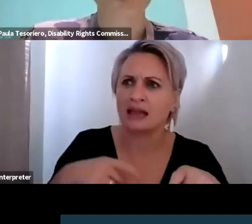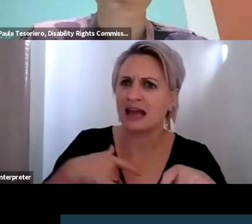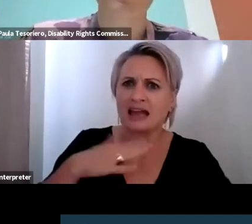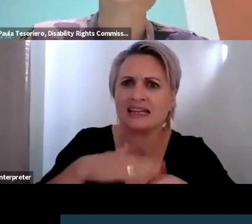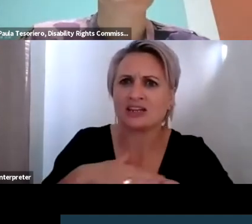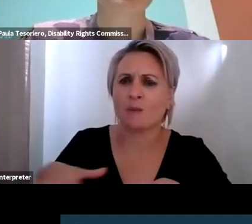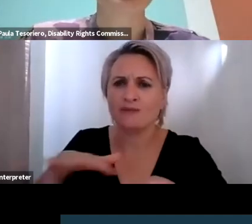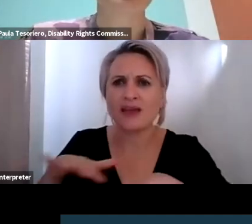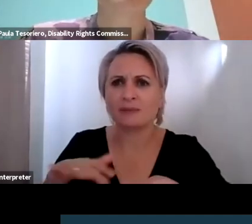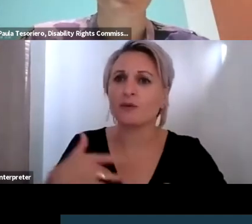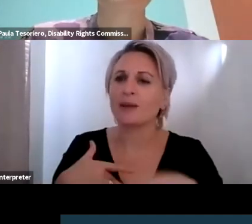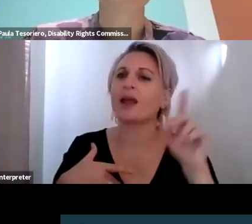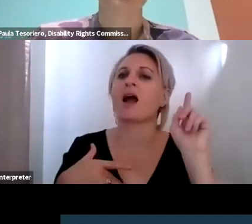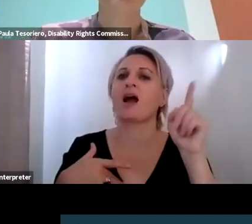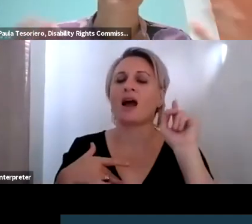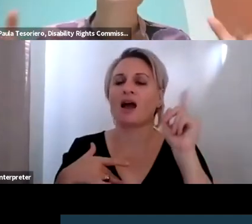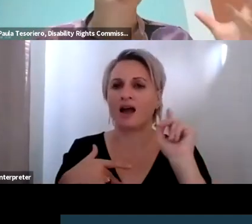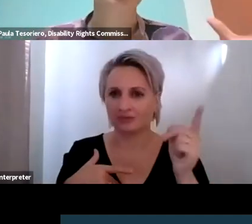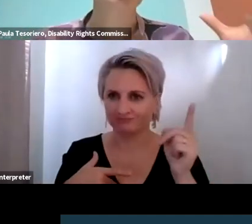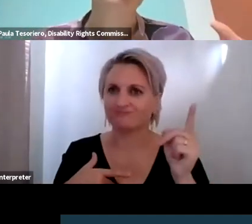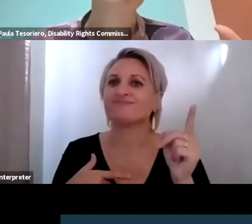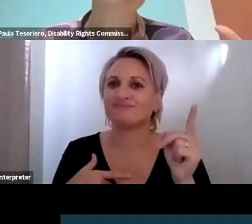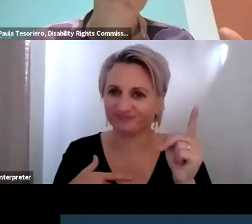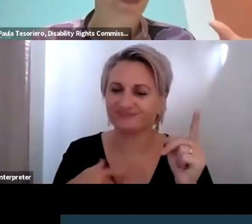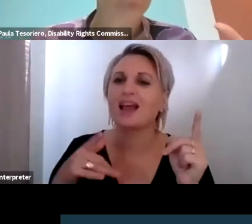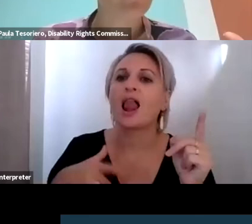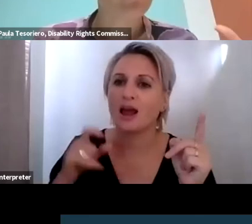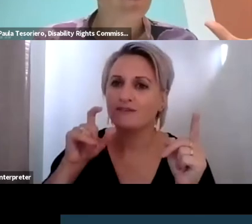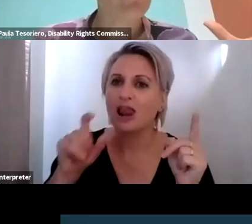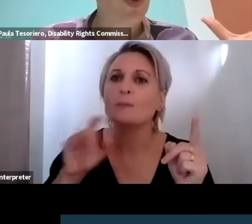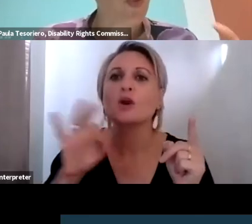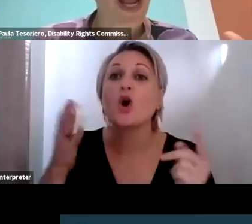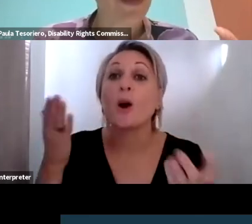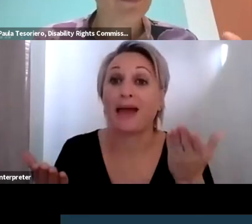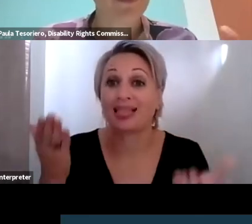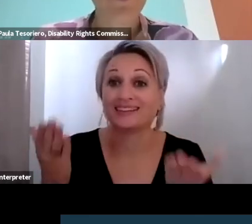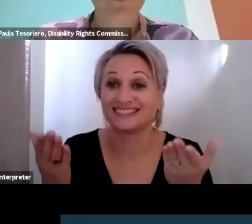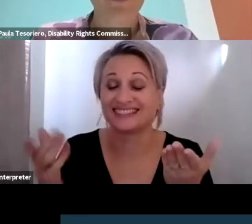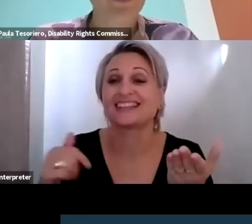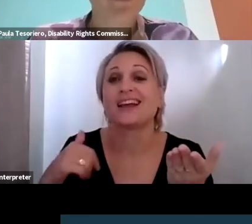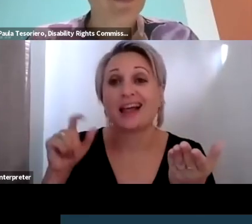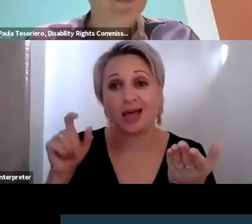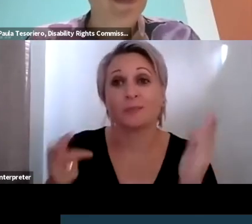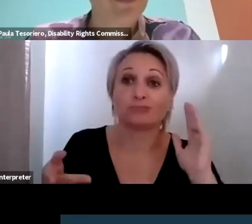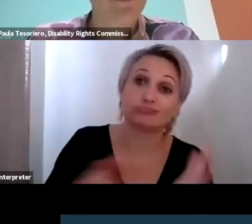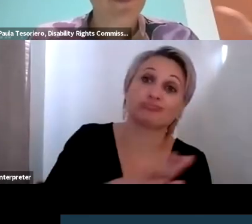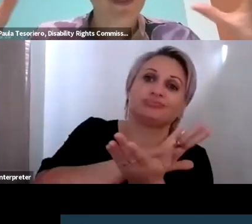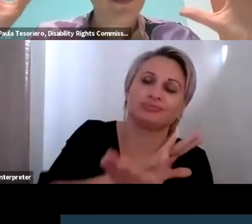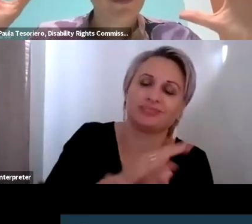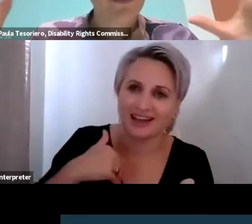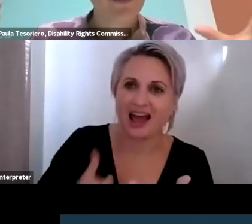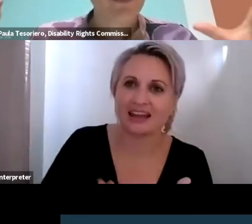family, for me that's a bit of a cue that things have got a little bit out of whack. And so for me that's that sense